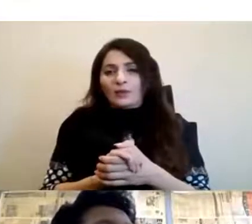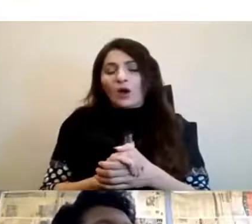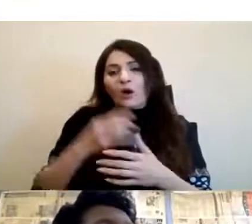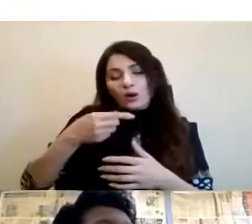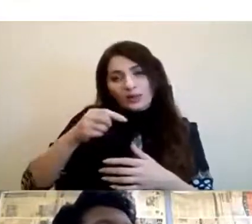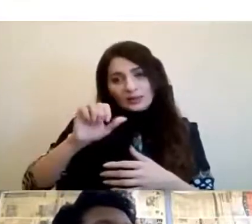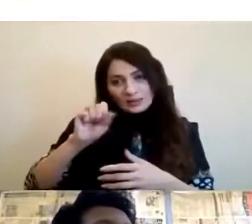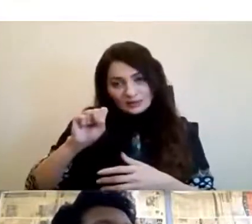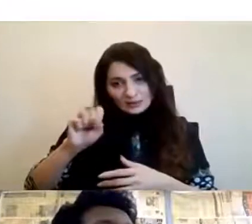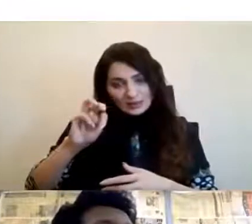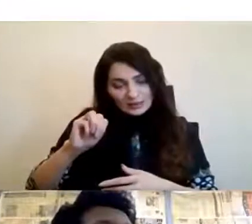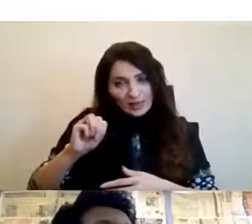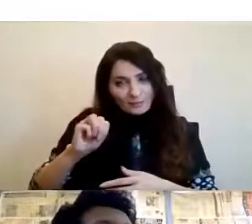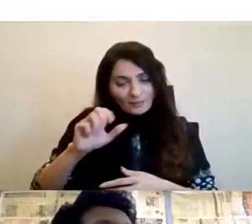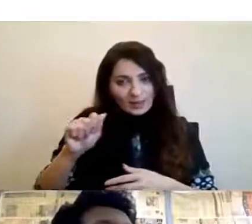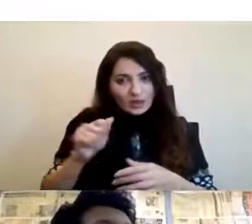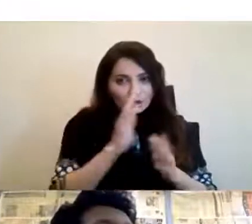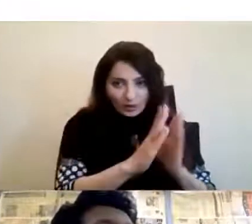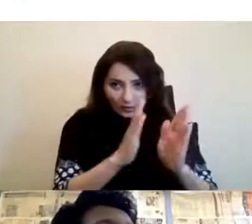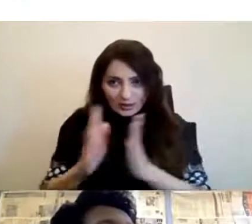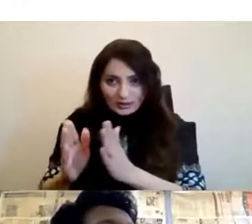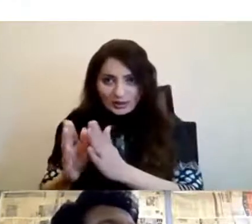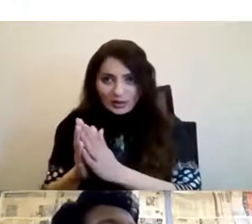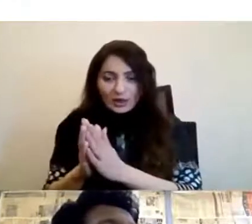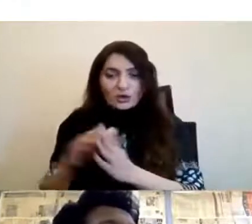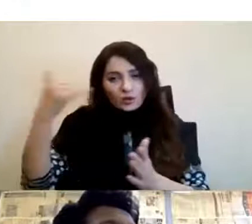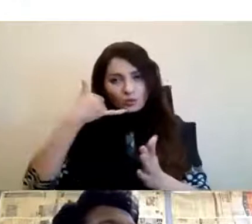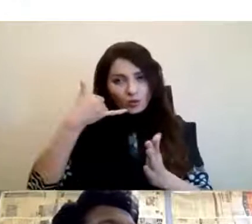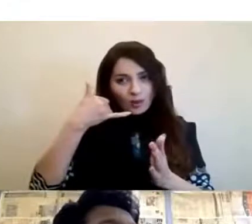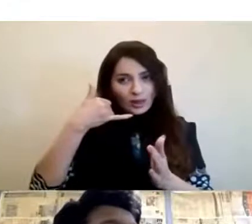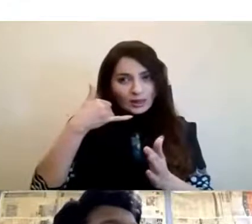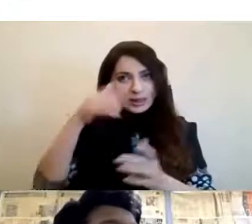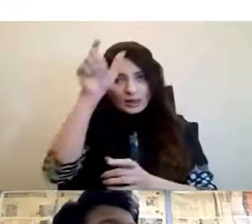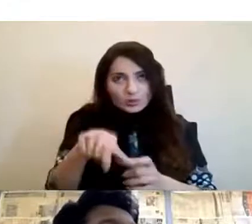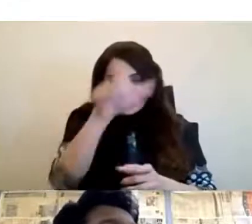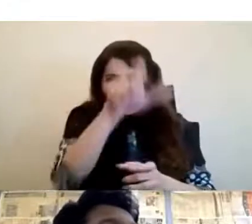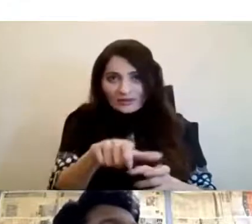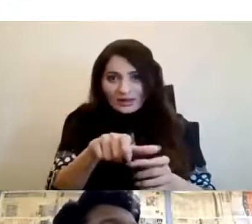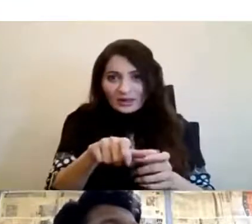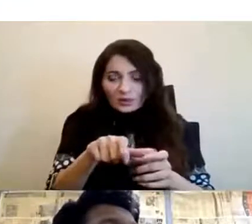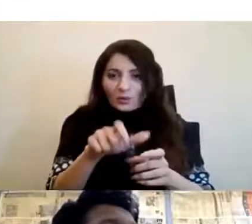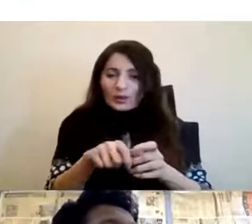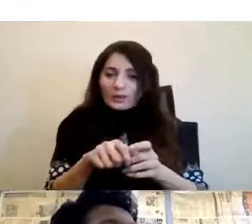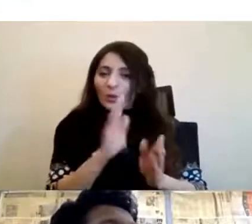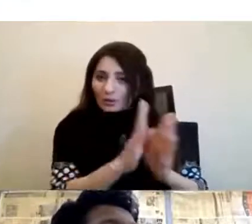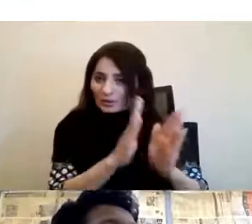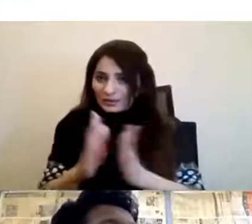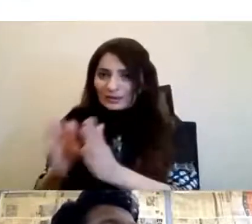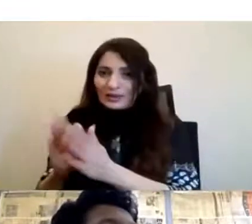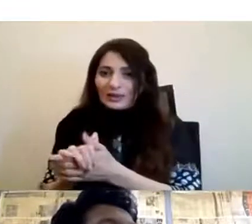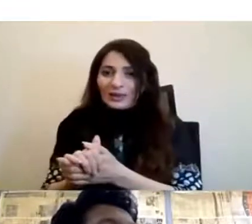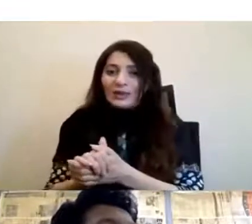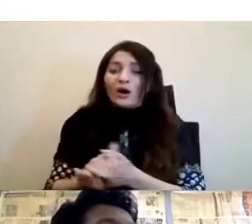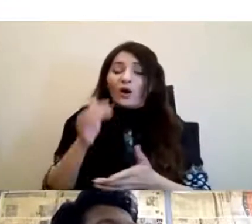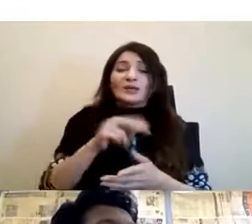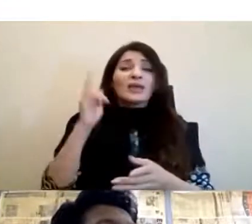regulate that mobile operators do not take VoIP services as a competition, but it's an accessibility tool for the hearing